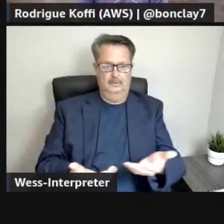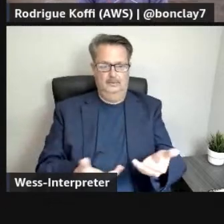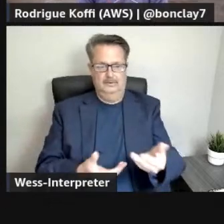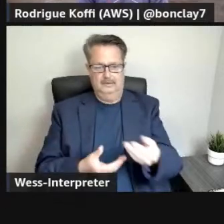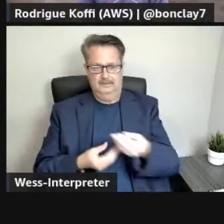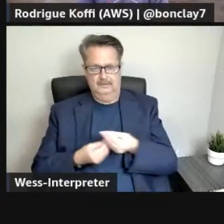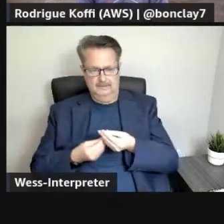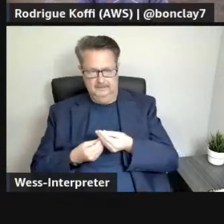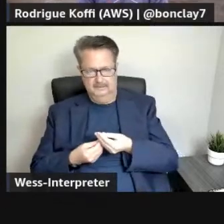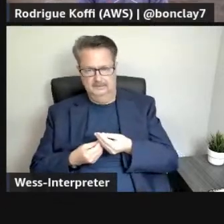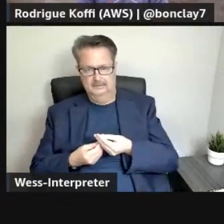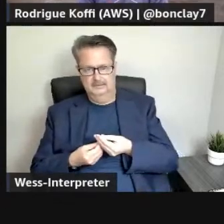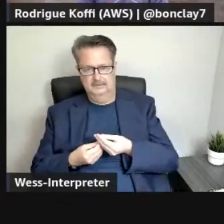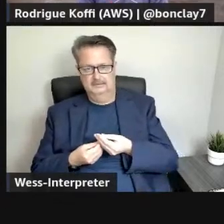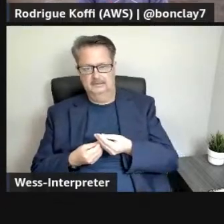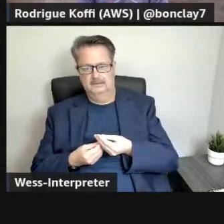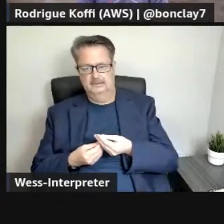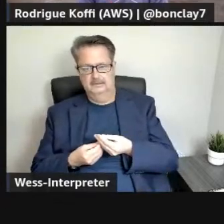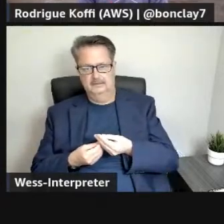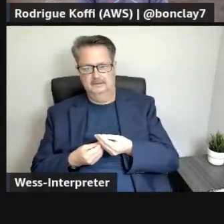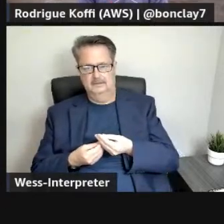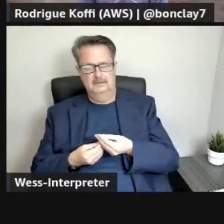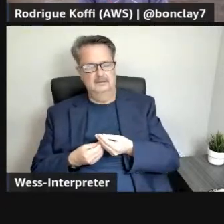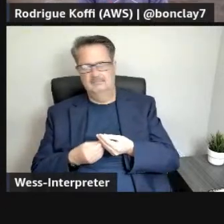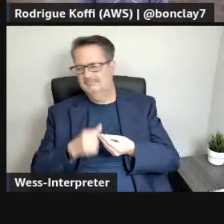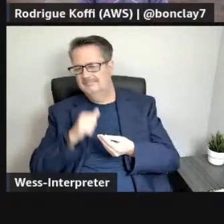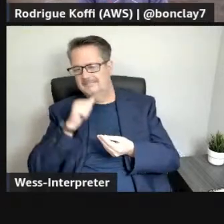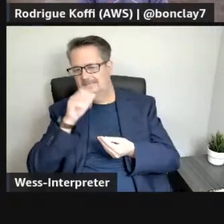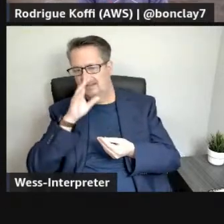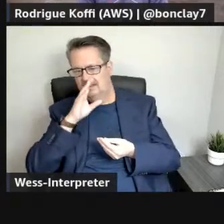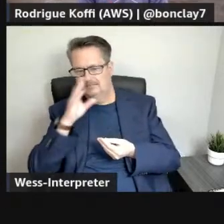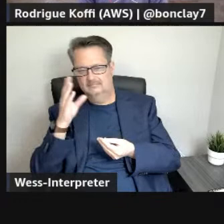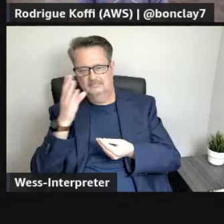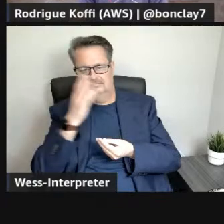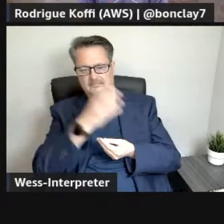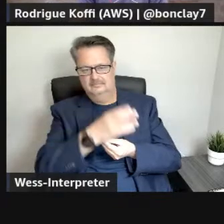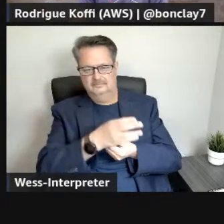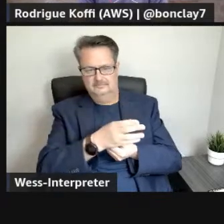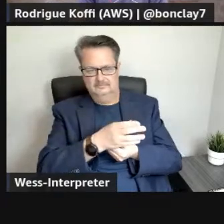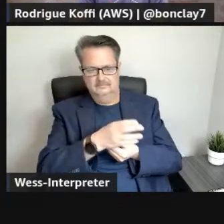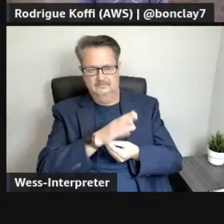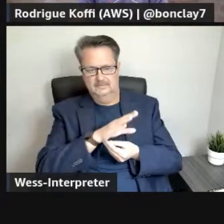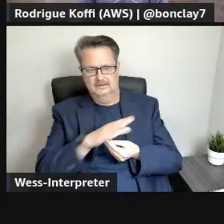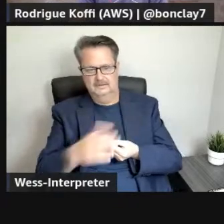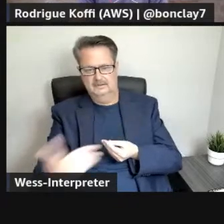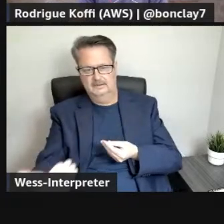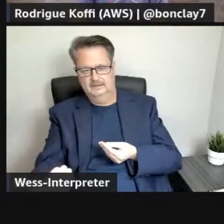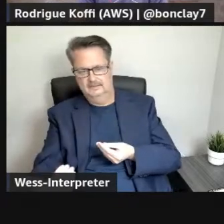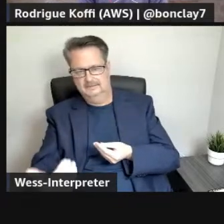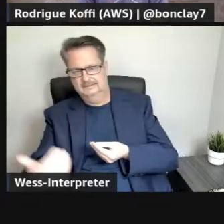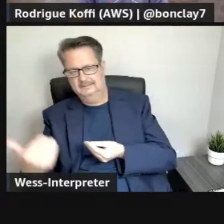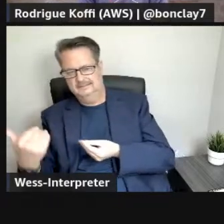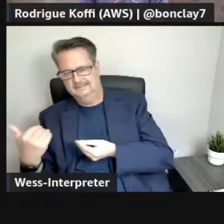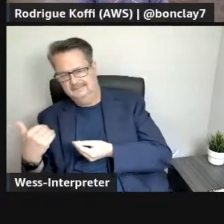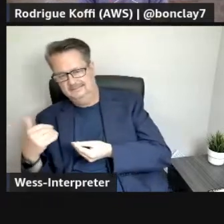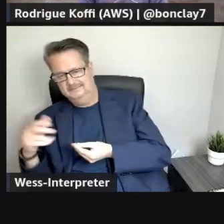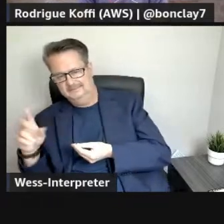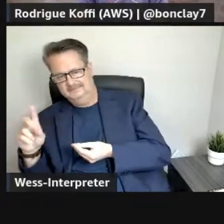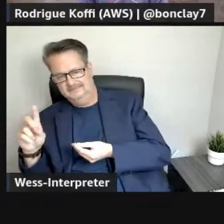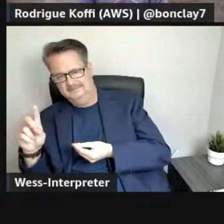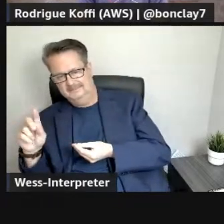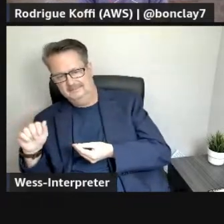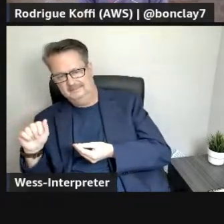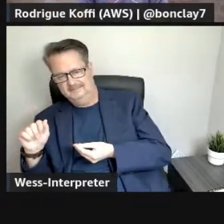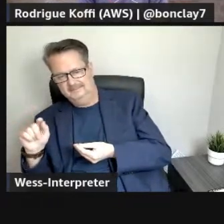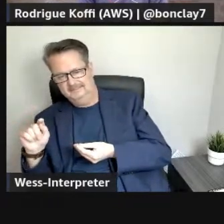the application itself is not directly sending that to the destination, whereas it is sending the data to another collector in between,